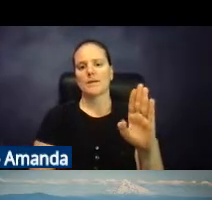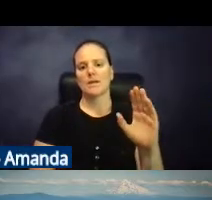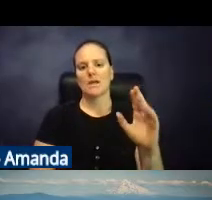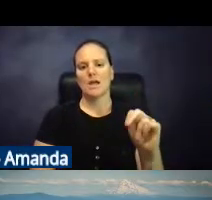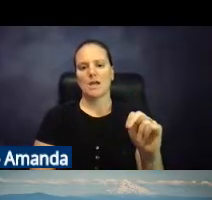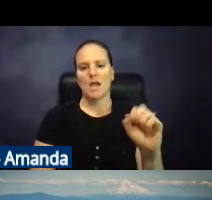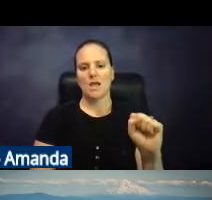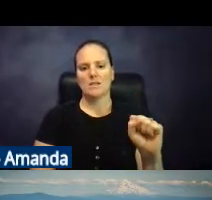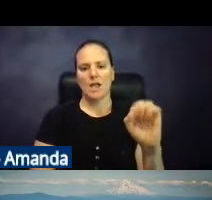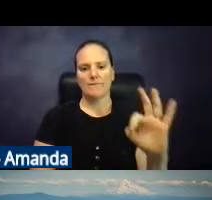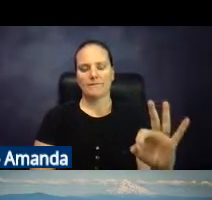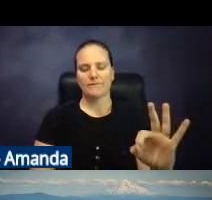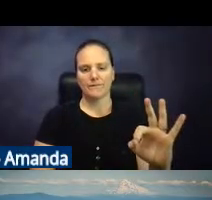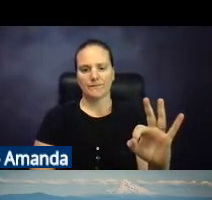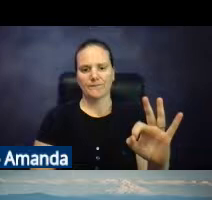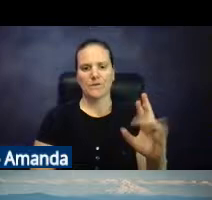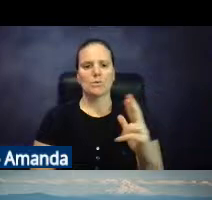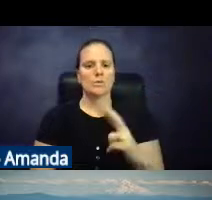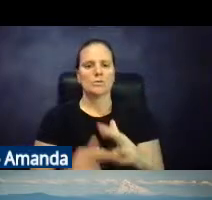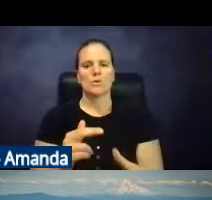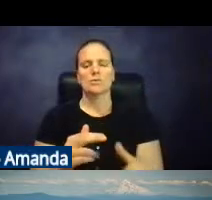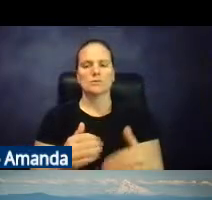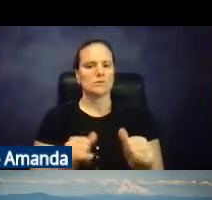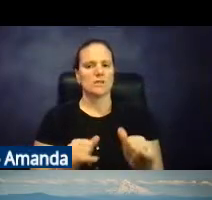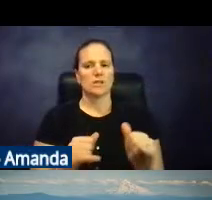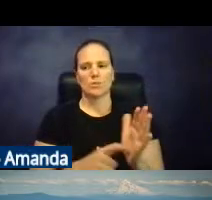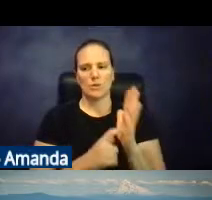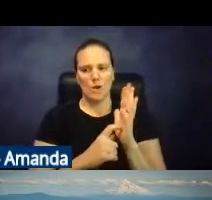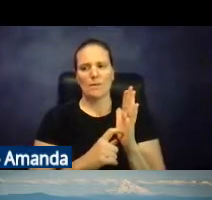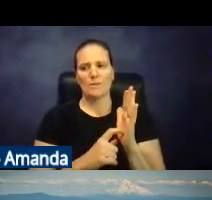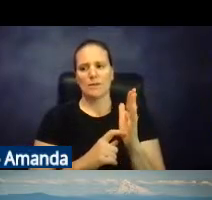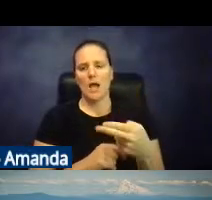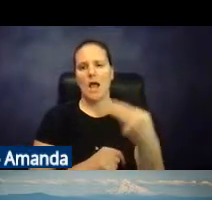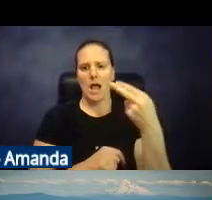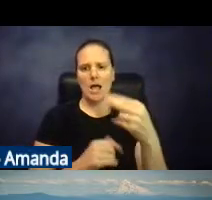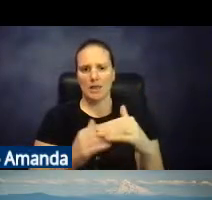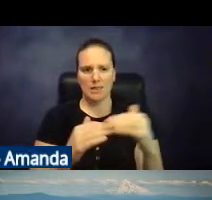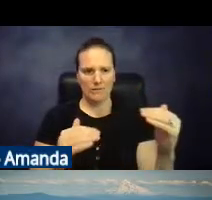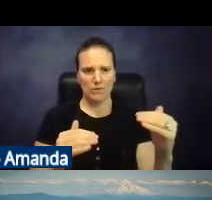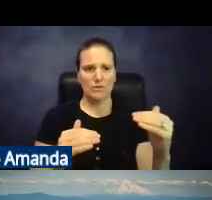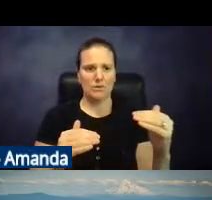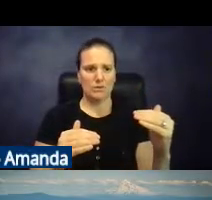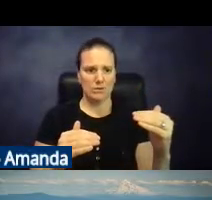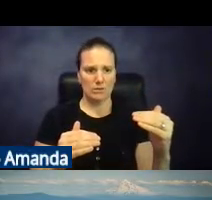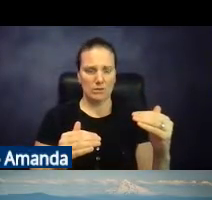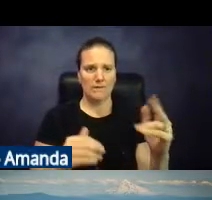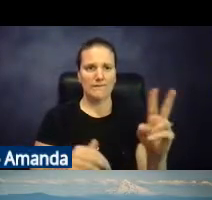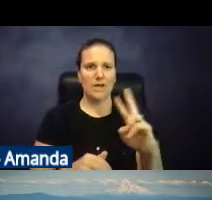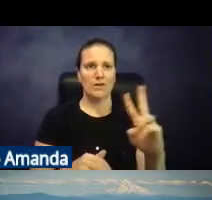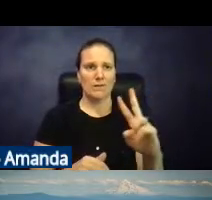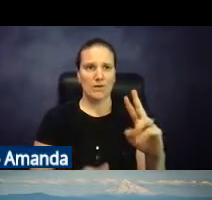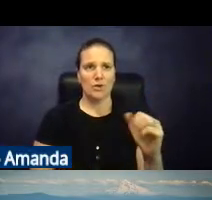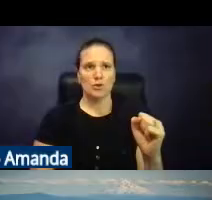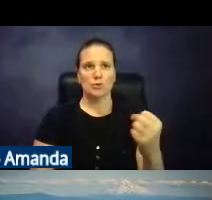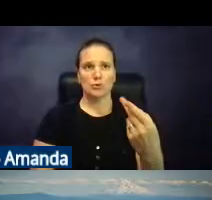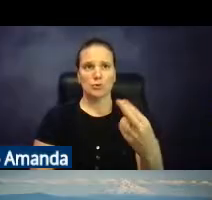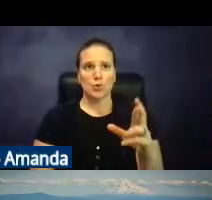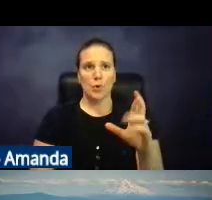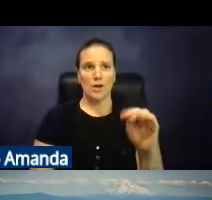So what that results in is you still have this requirement at a high level, and when you get to the Vancouver shoreline, you still